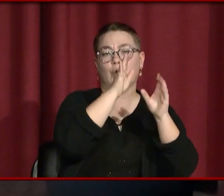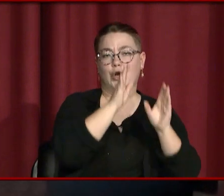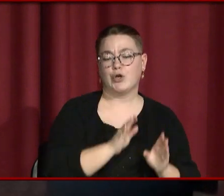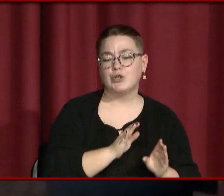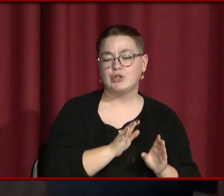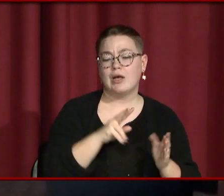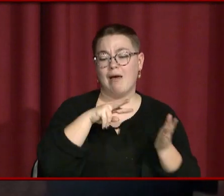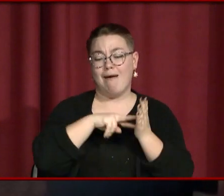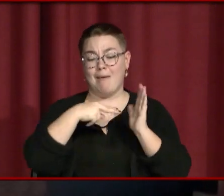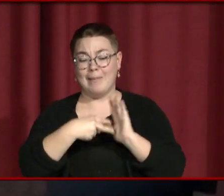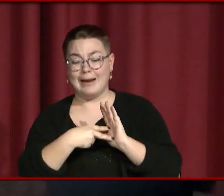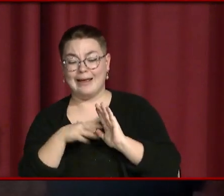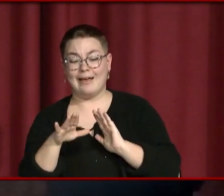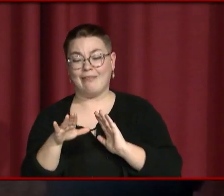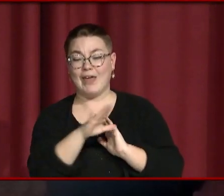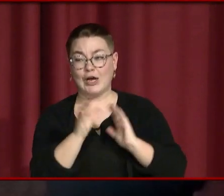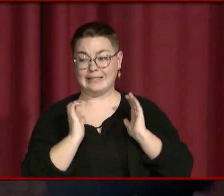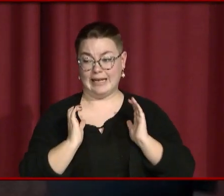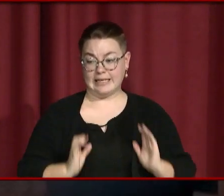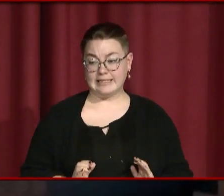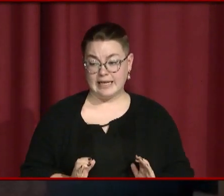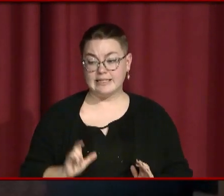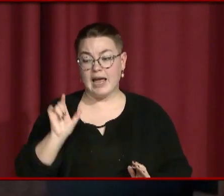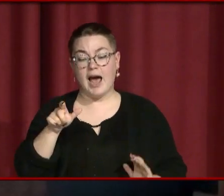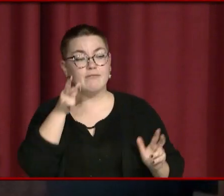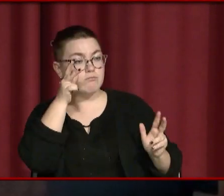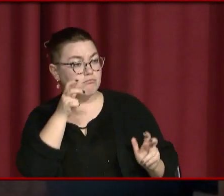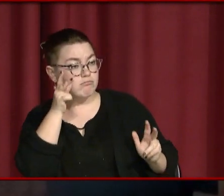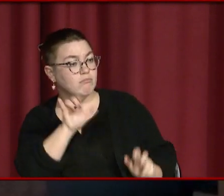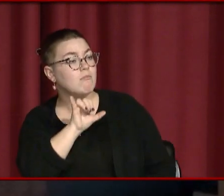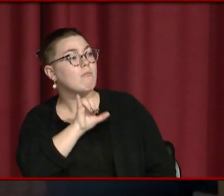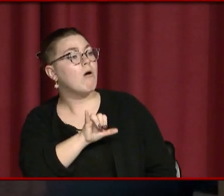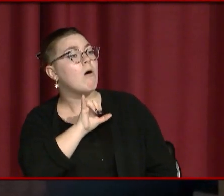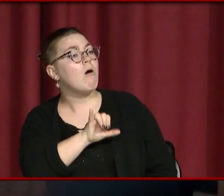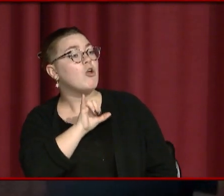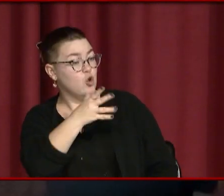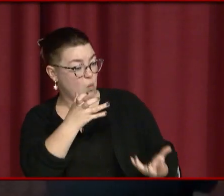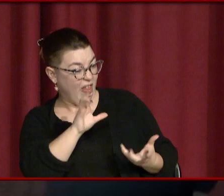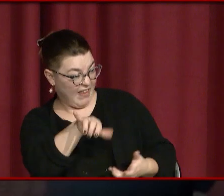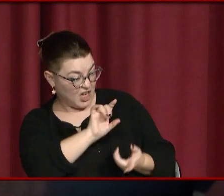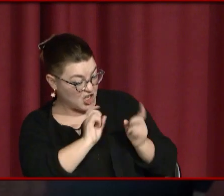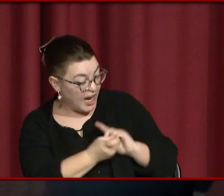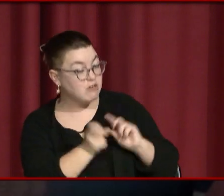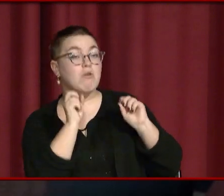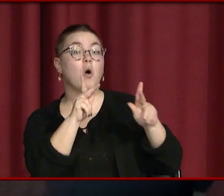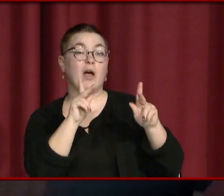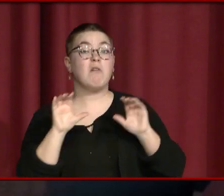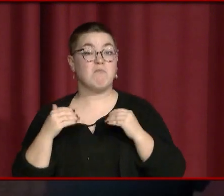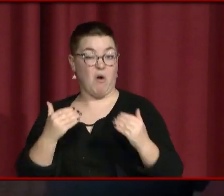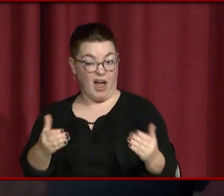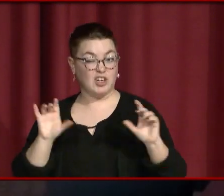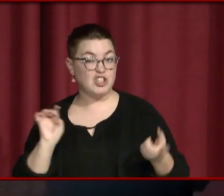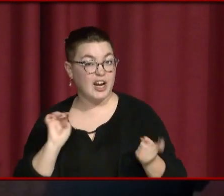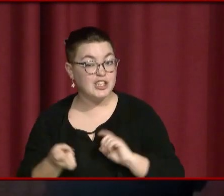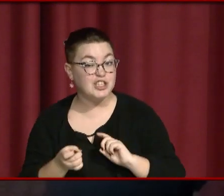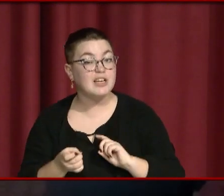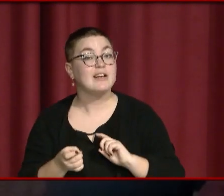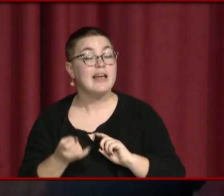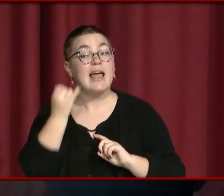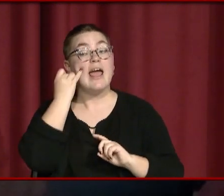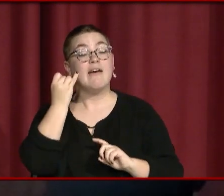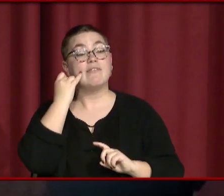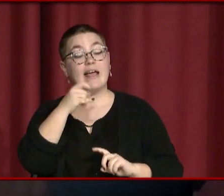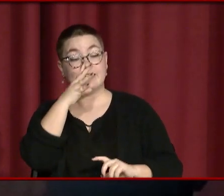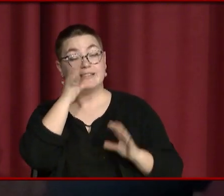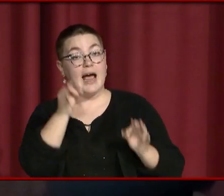its constituents because they know that if they don't, they could lose their seats, they could lose their power. So ultimately, this should mean